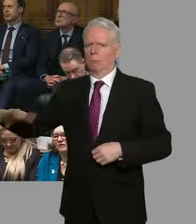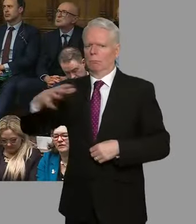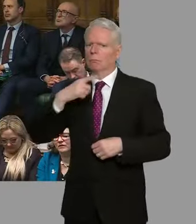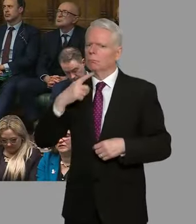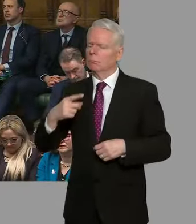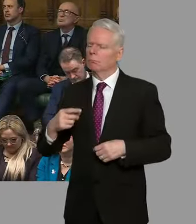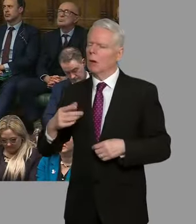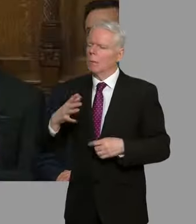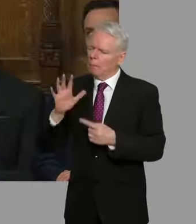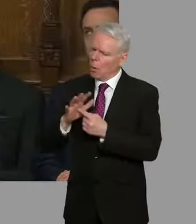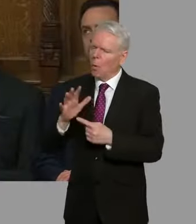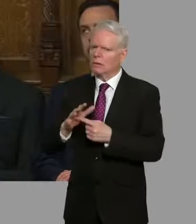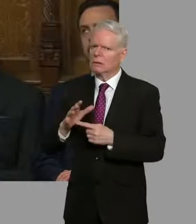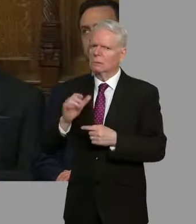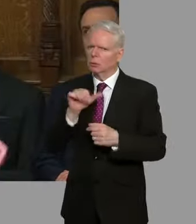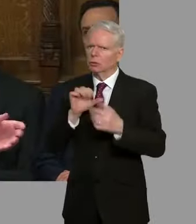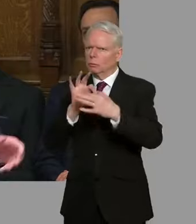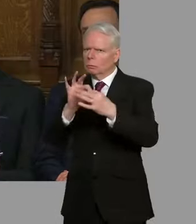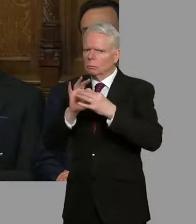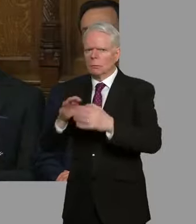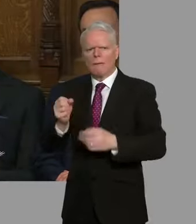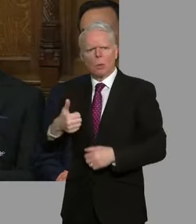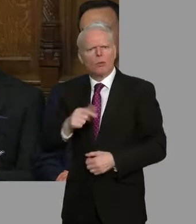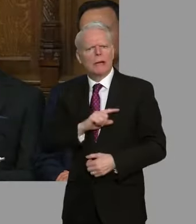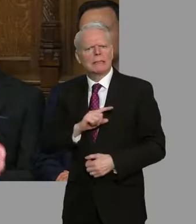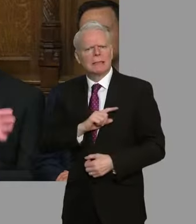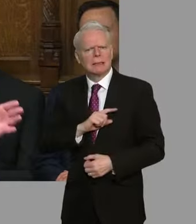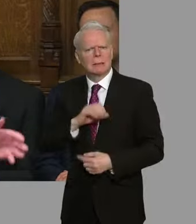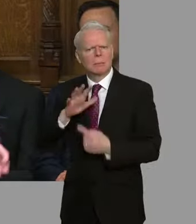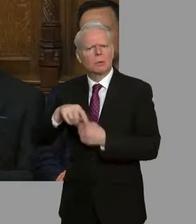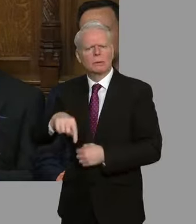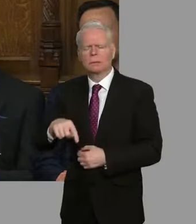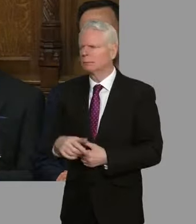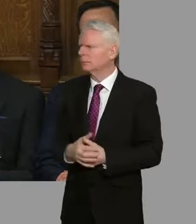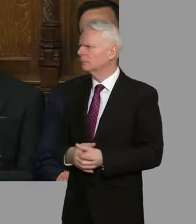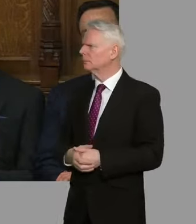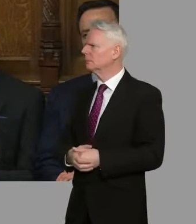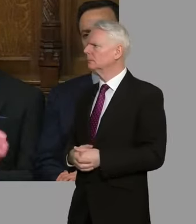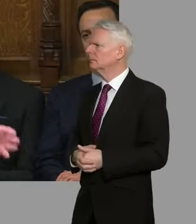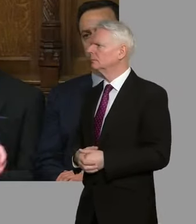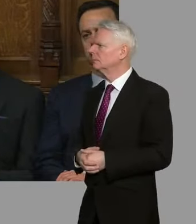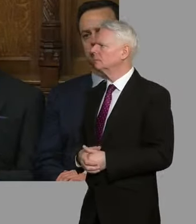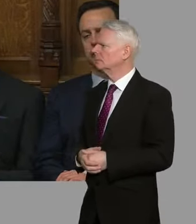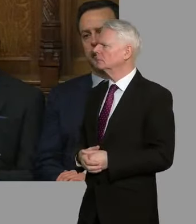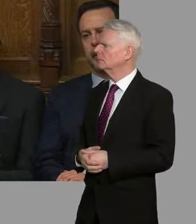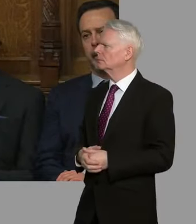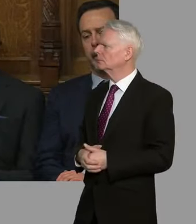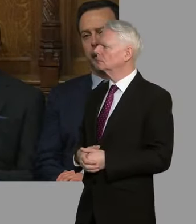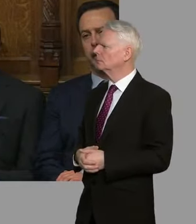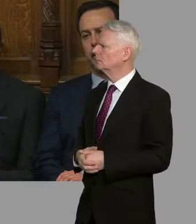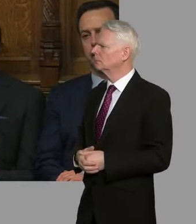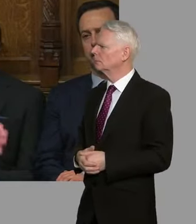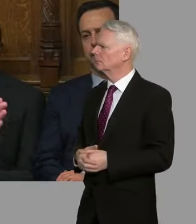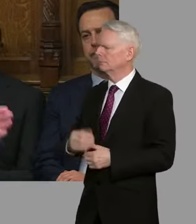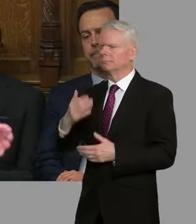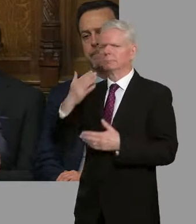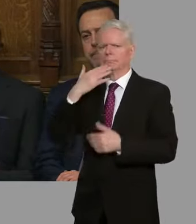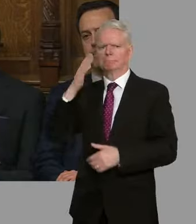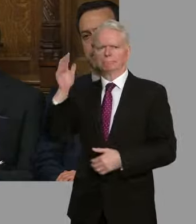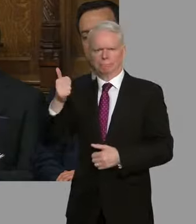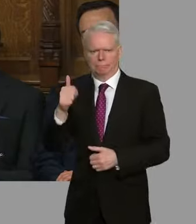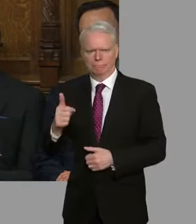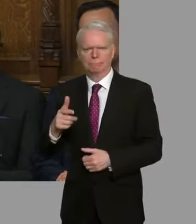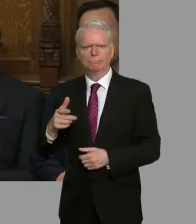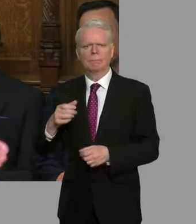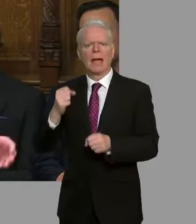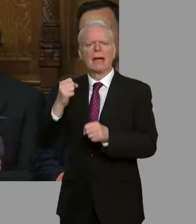we won, we would step in and save the Grangemouth refinery, retain those jobs and invest in its future. 6